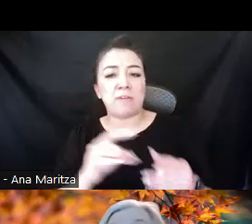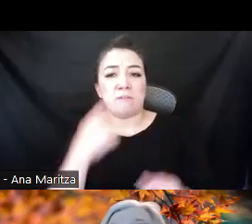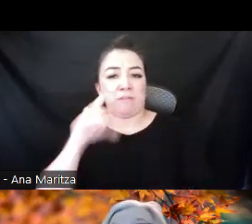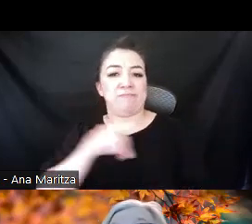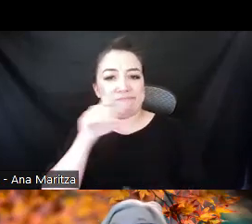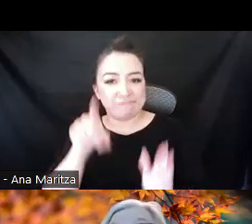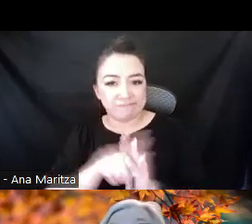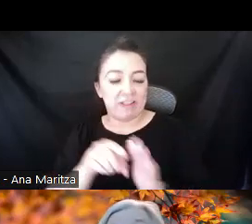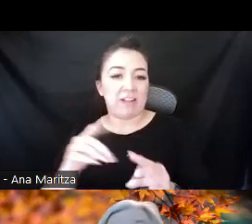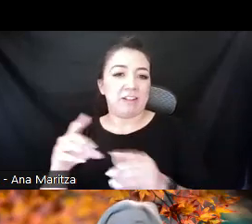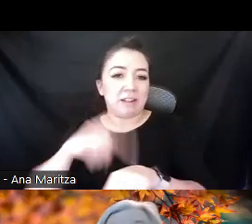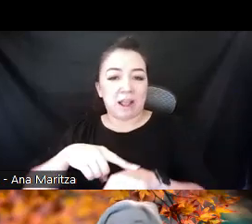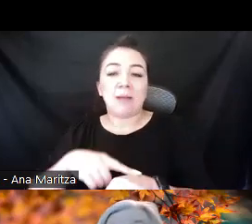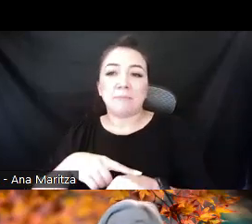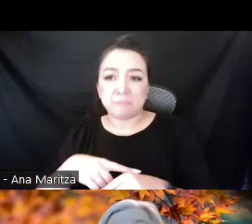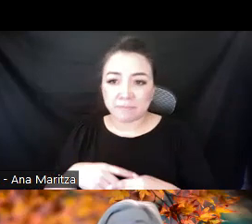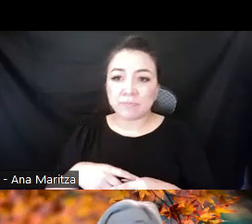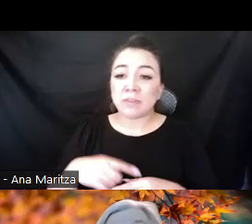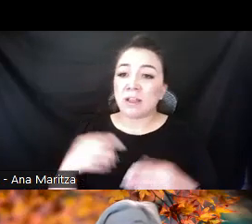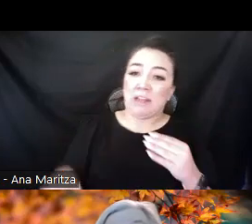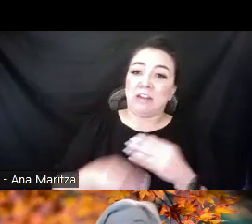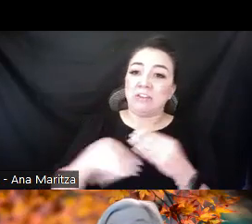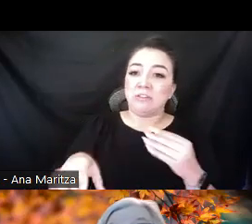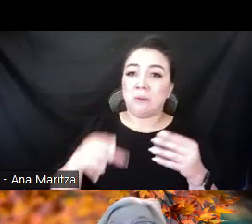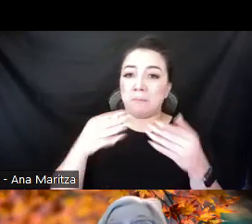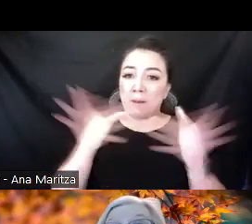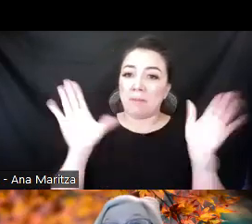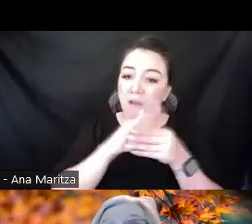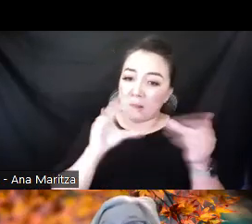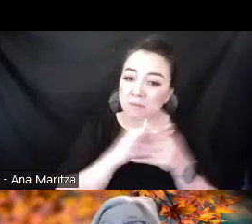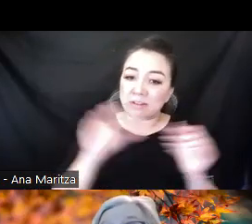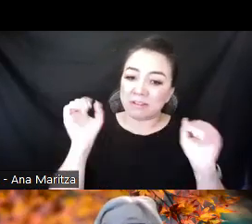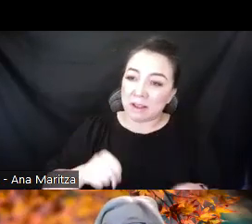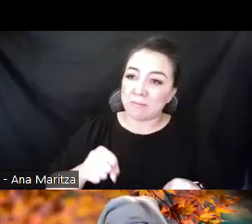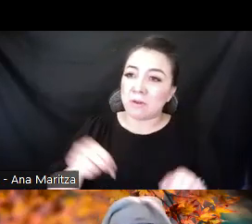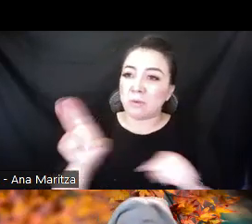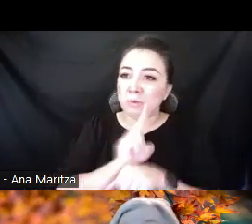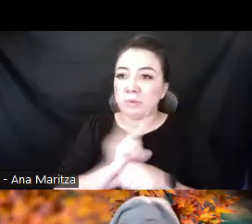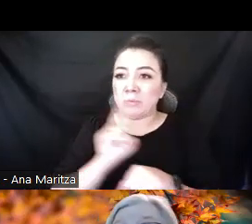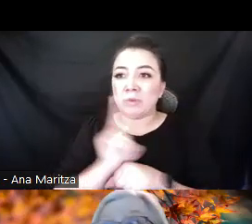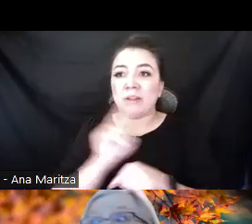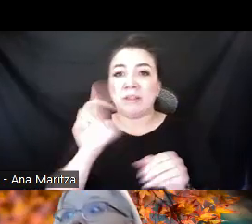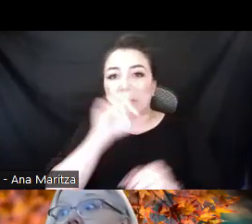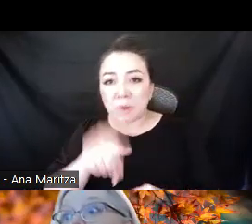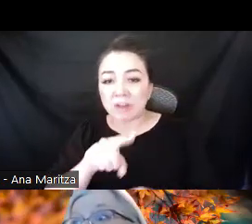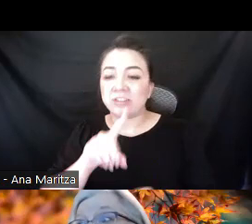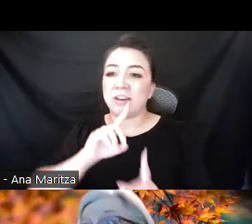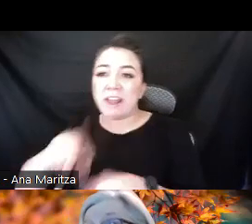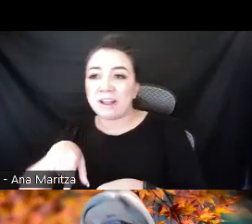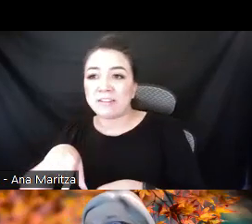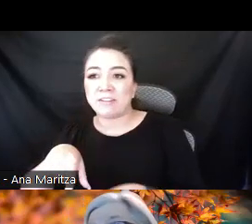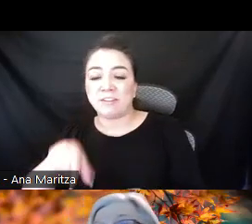period. Additional public comments can be utilized in the question and answer feature